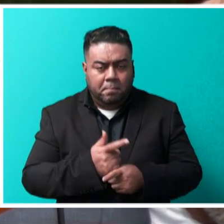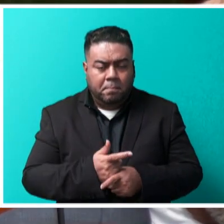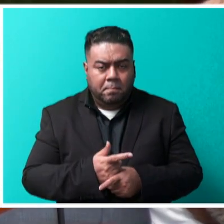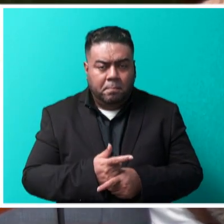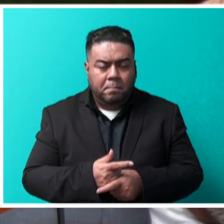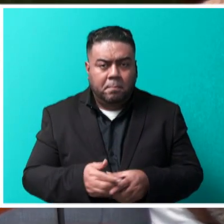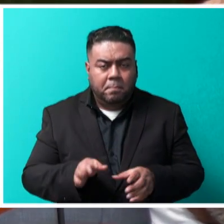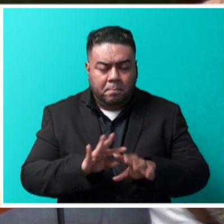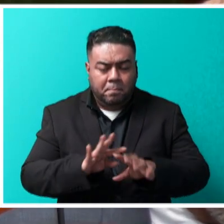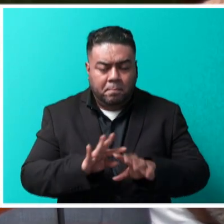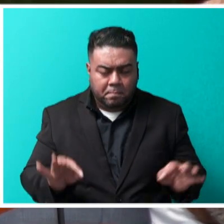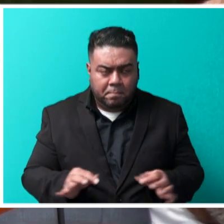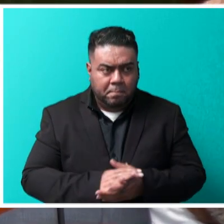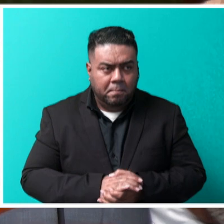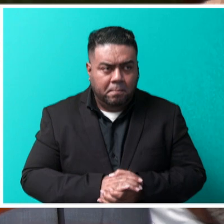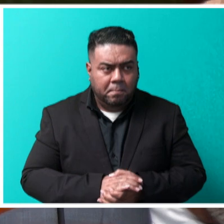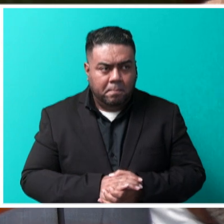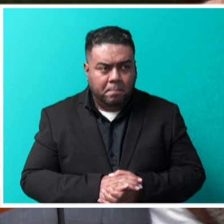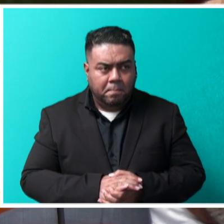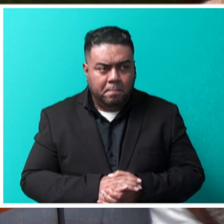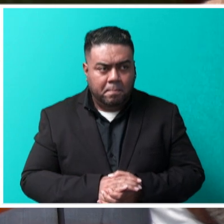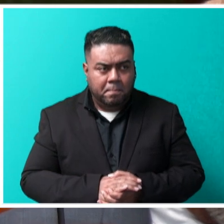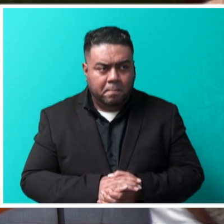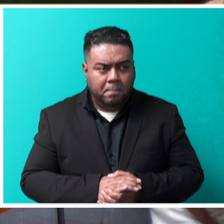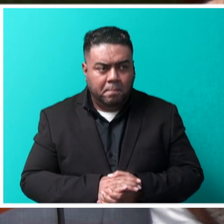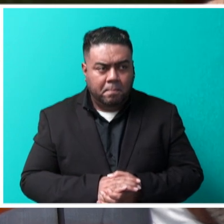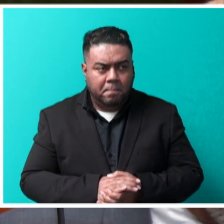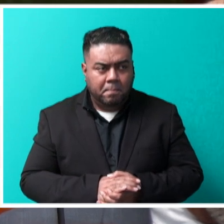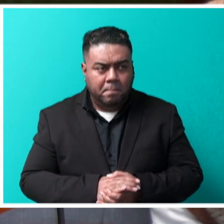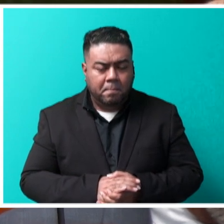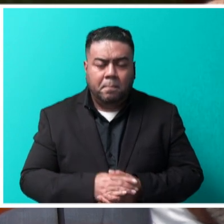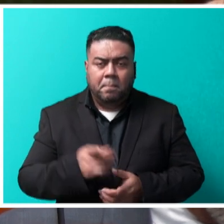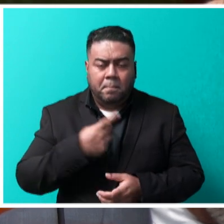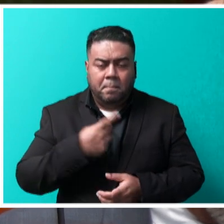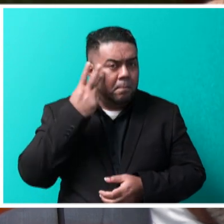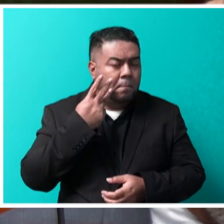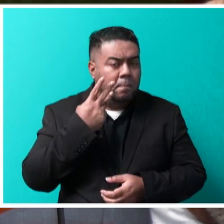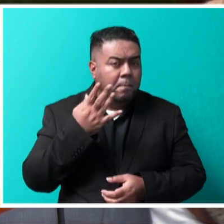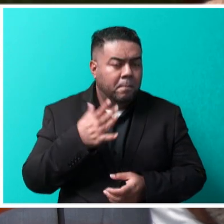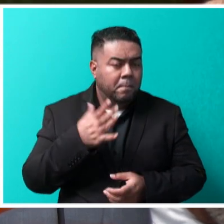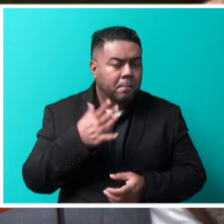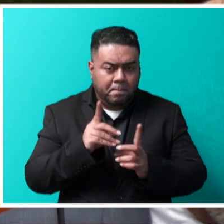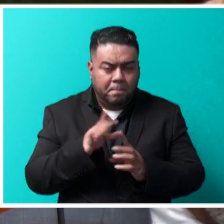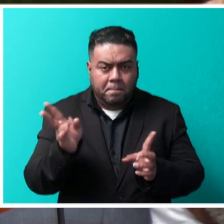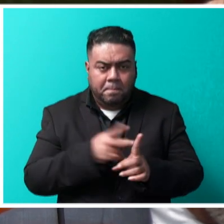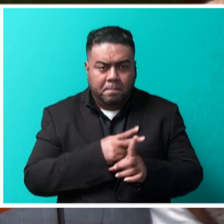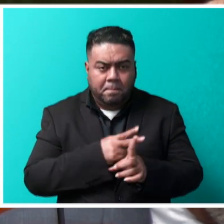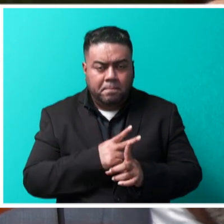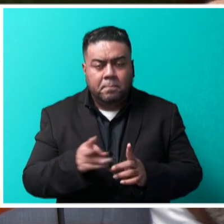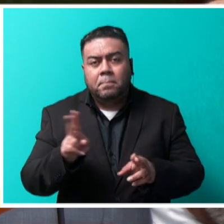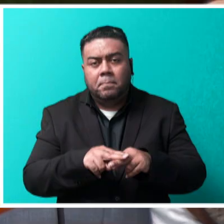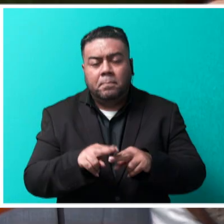and improved coordination responses across social services, the Women's Domestic Violence Helpline, and the Fiji Police